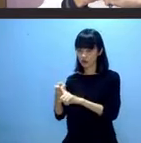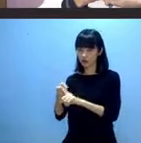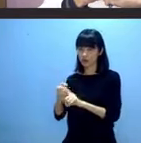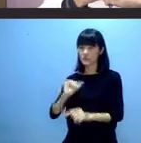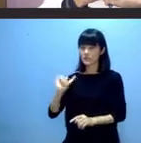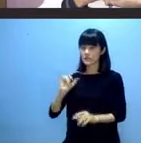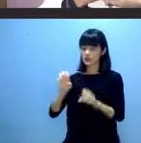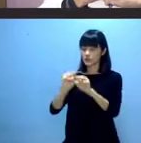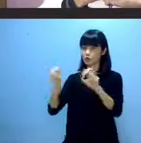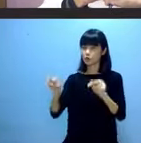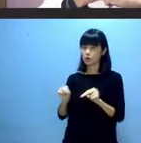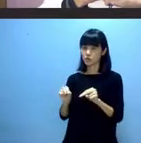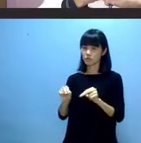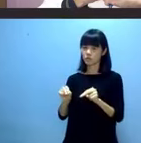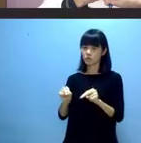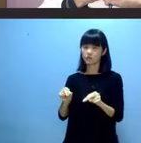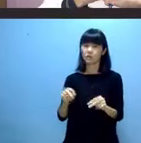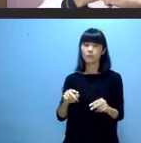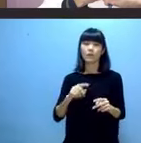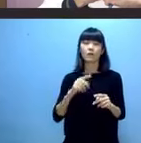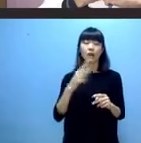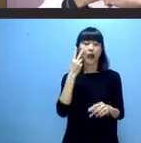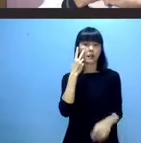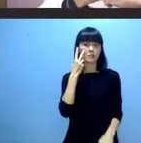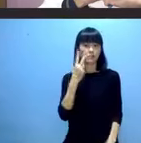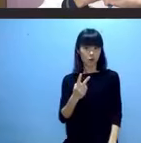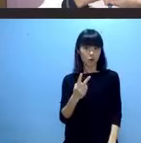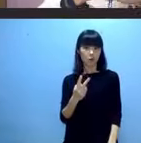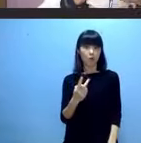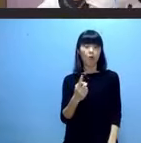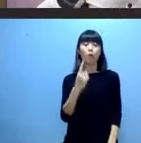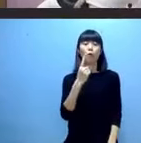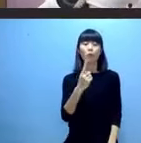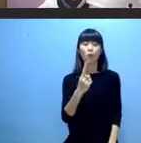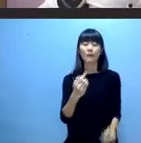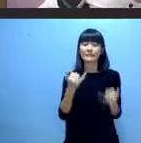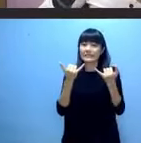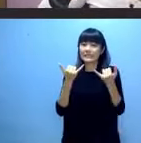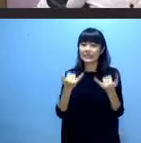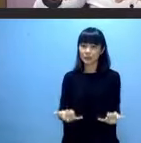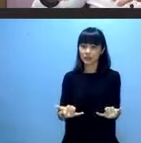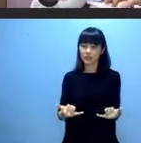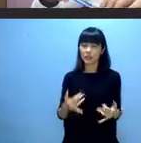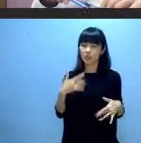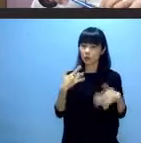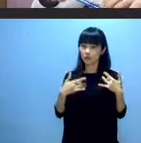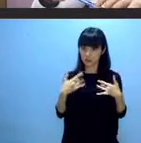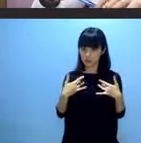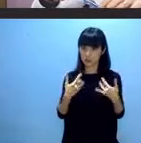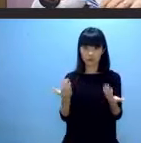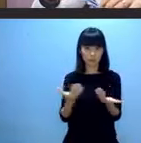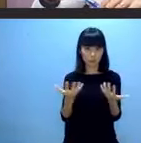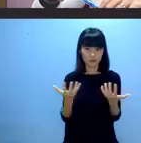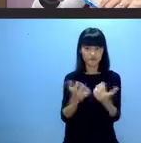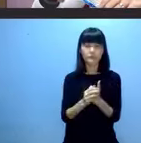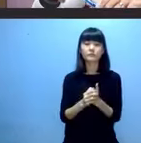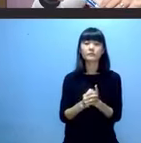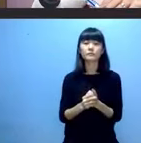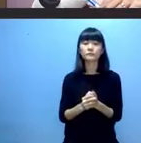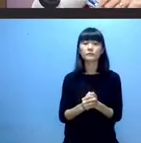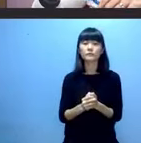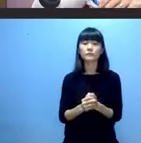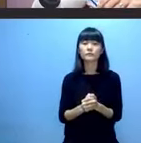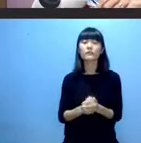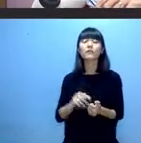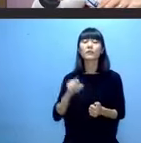when I saw that, one of the very, very immediate concerns that caregivers had was really the need